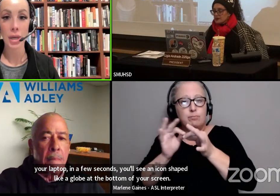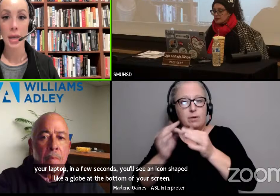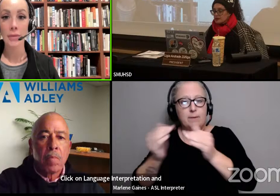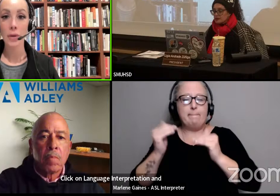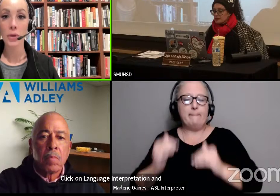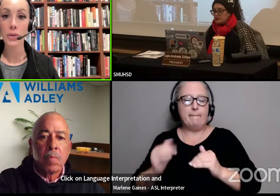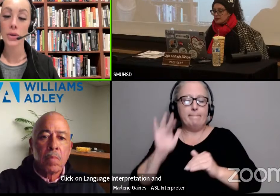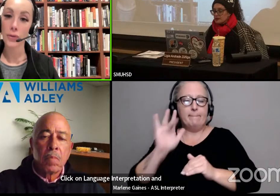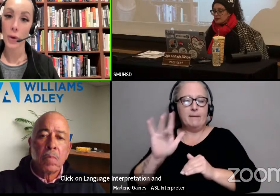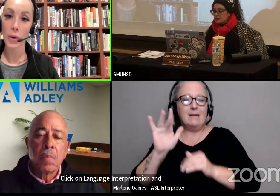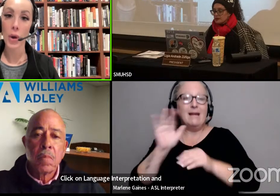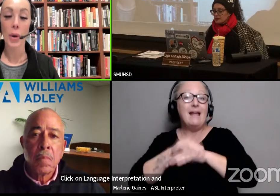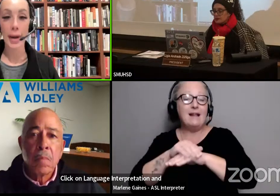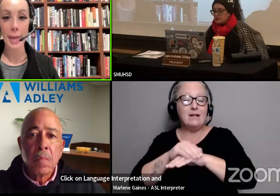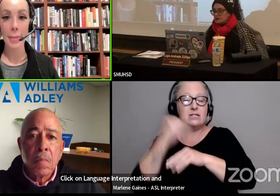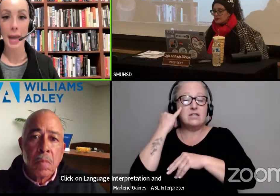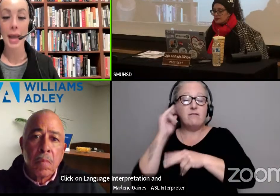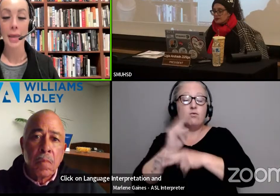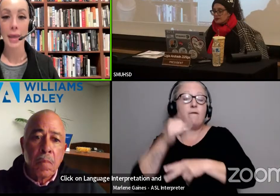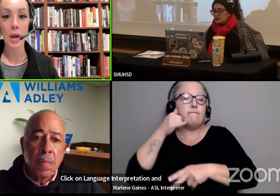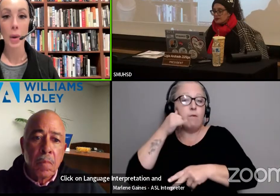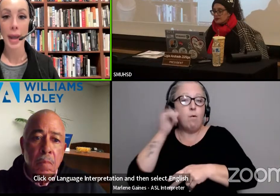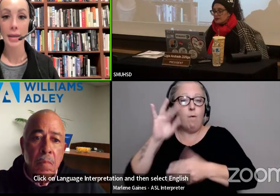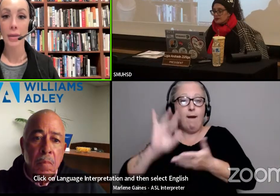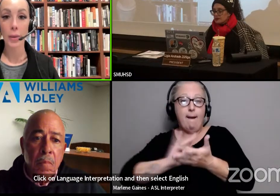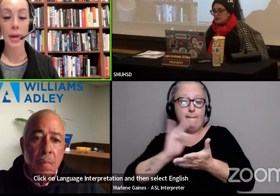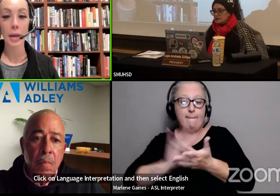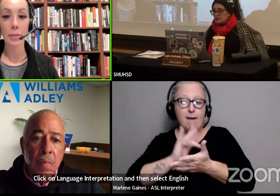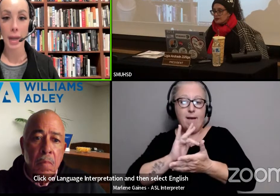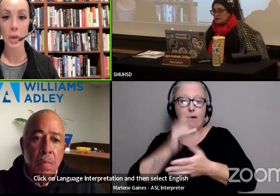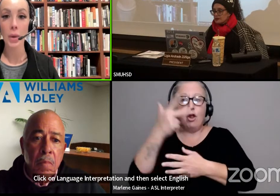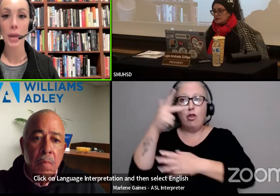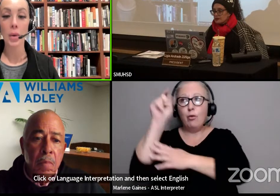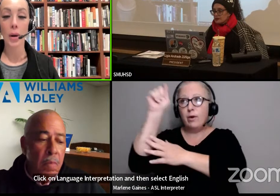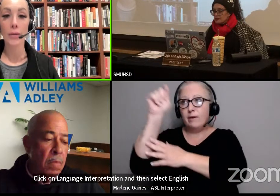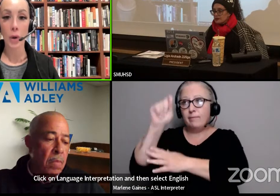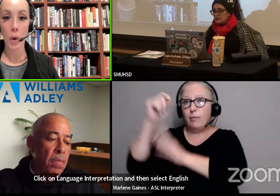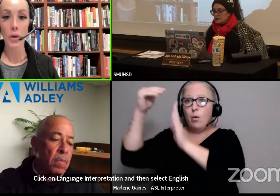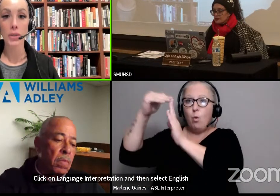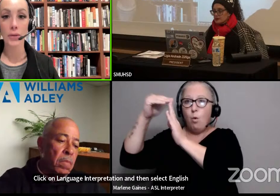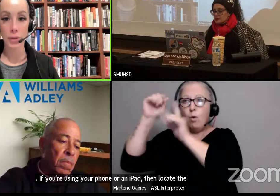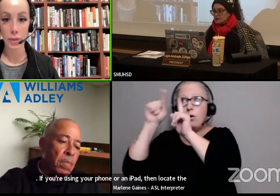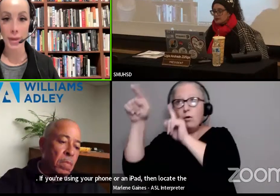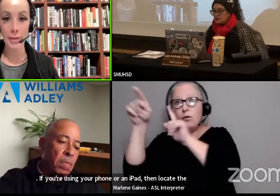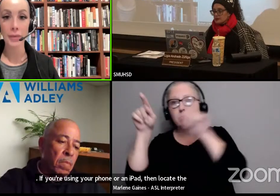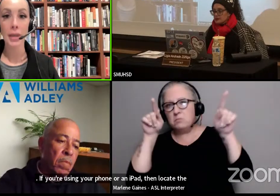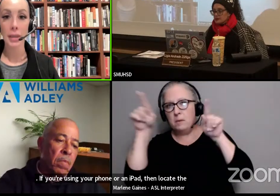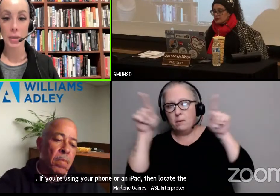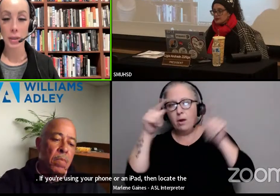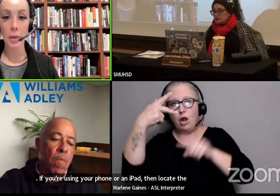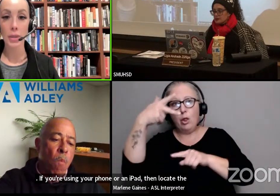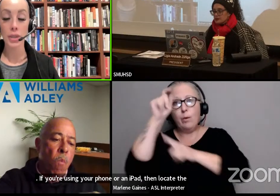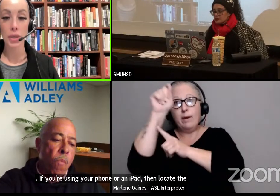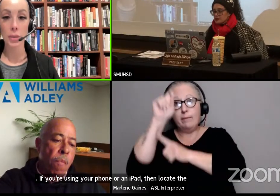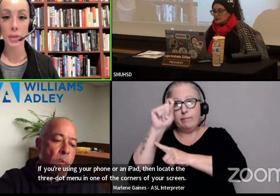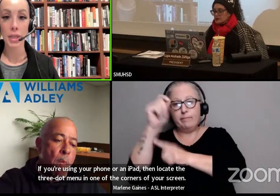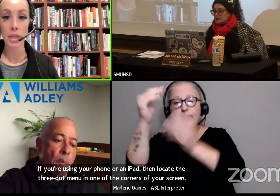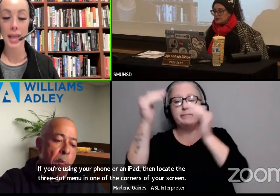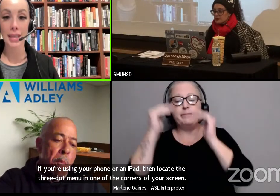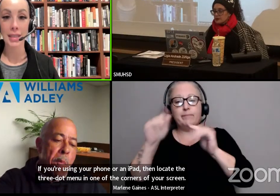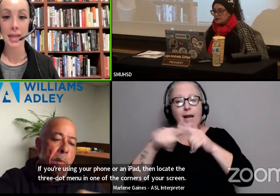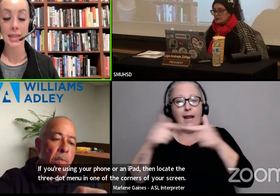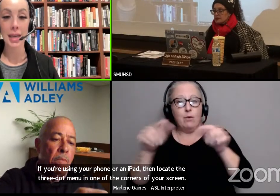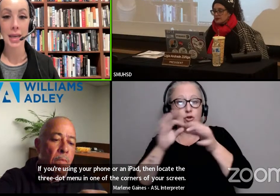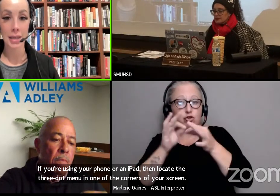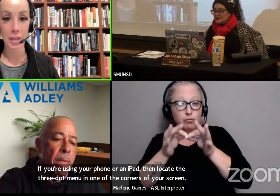English. If you're using your phone or an iPad, then locate the three-dot menu in one of the corners of your screen. Click on Language Interpretation